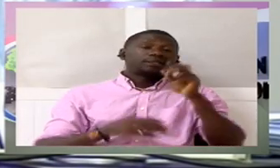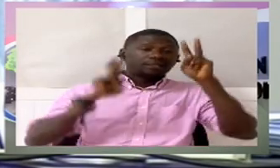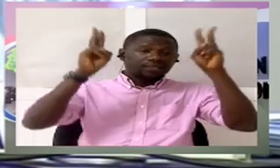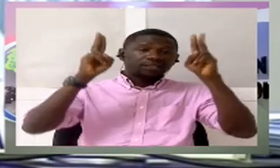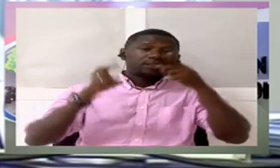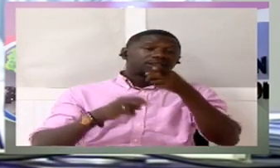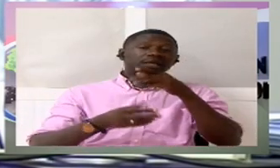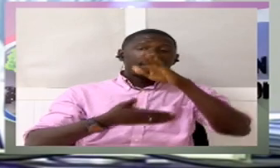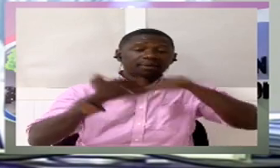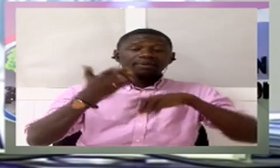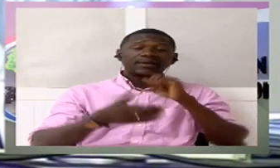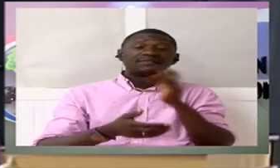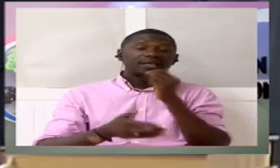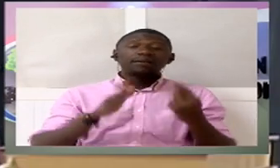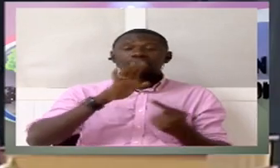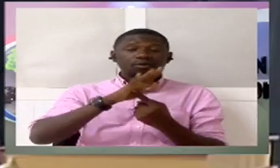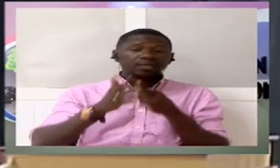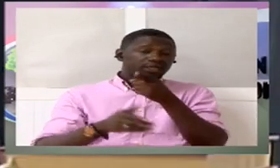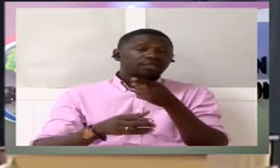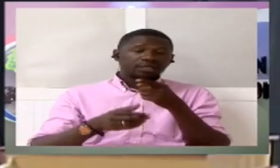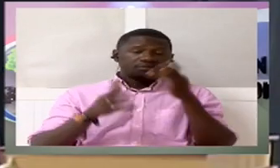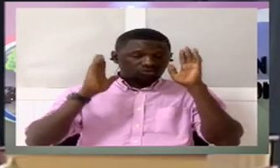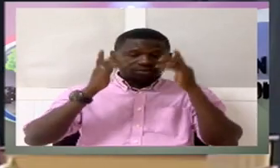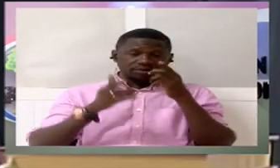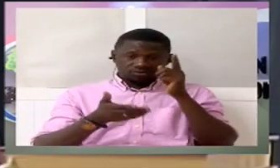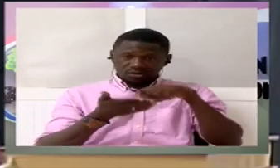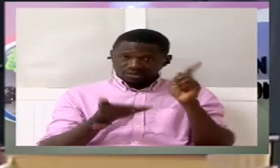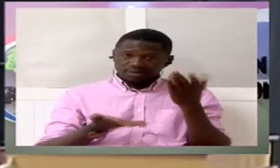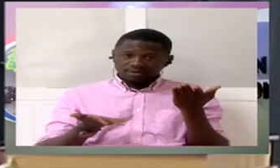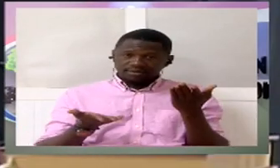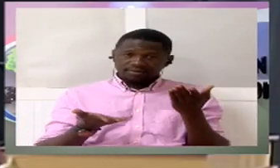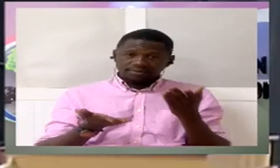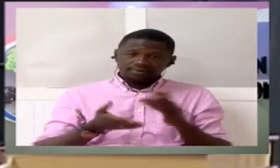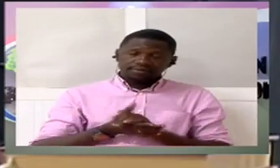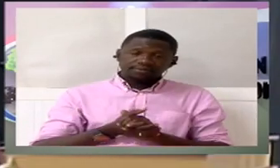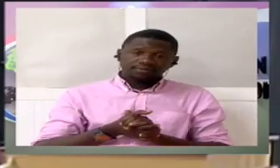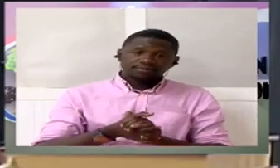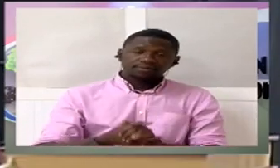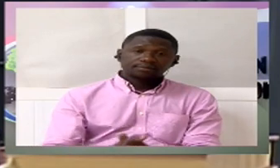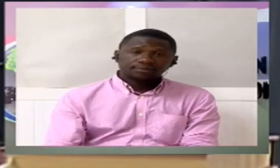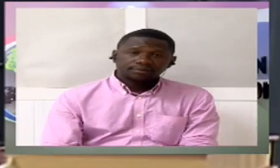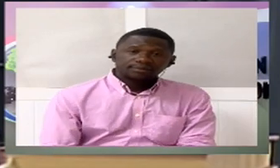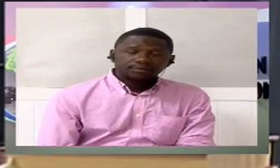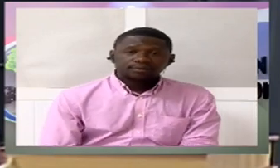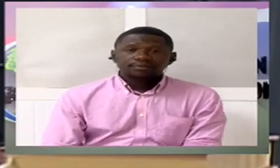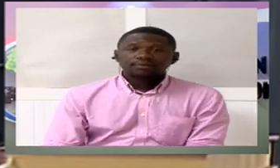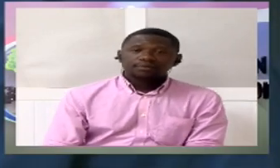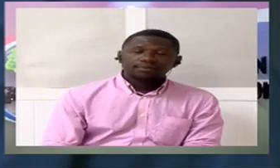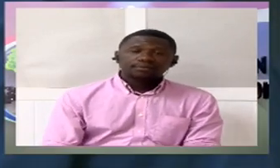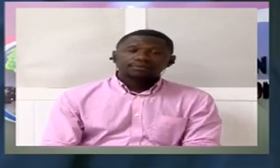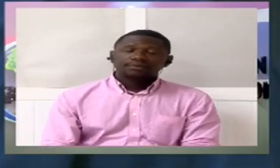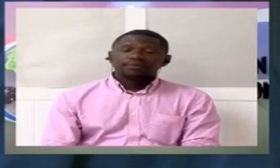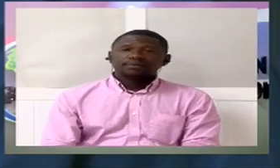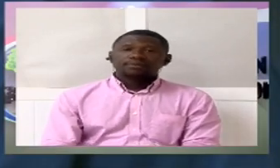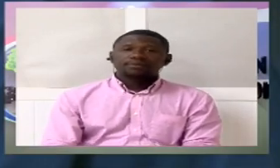very central in that case, wouldn't they? Munta wo kaitolu wo nyo saba wala wo kawali